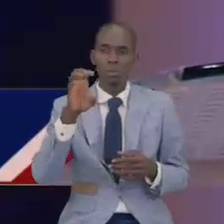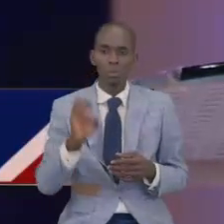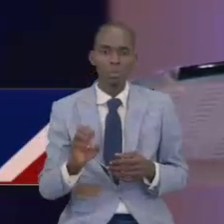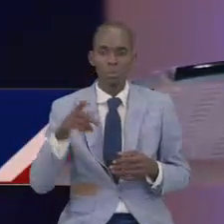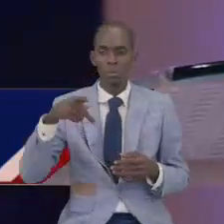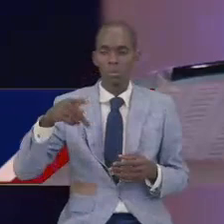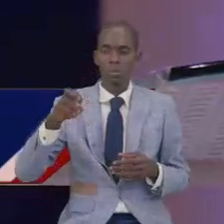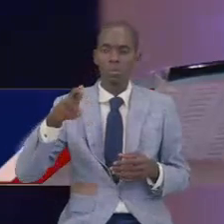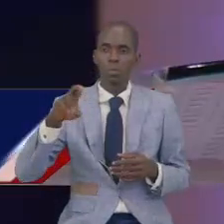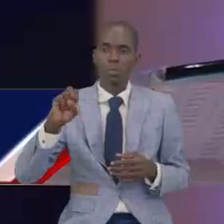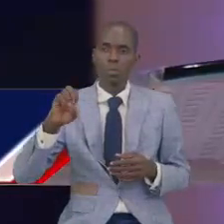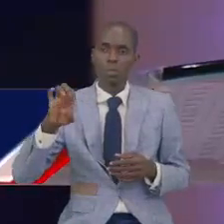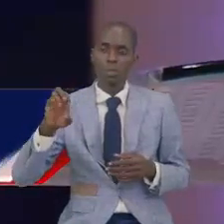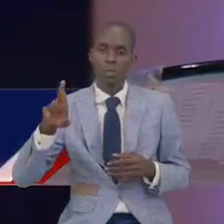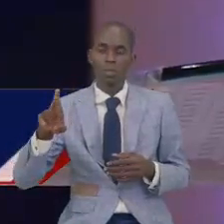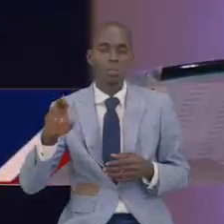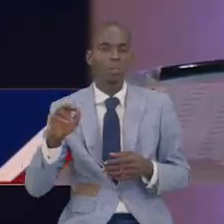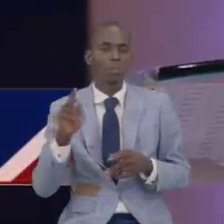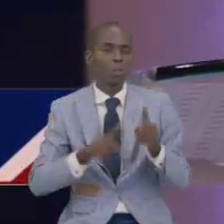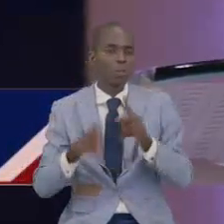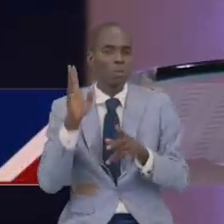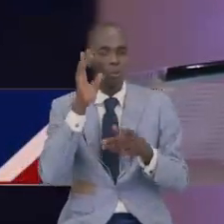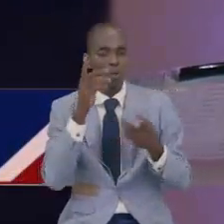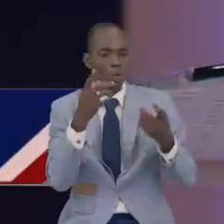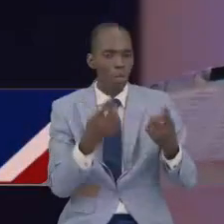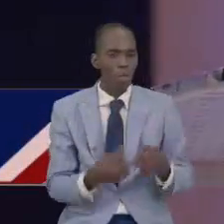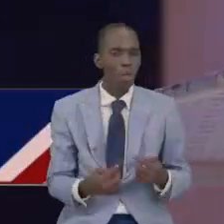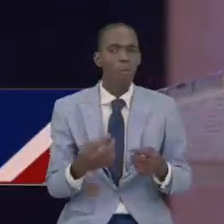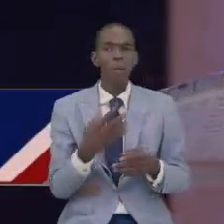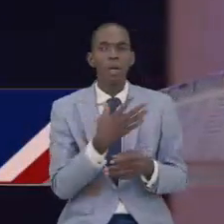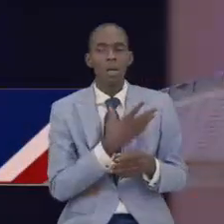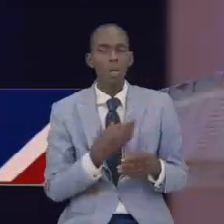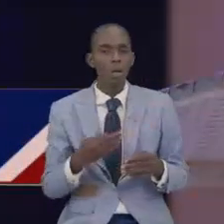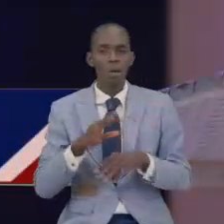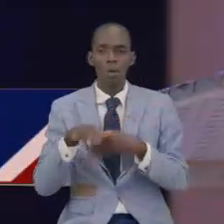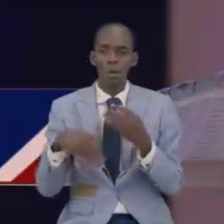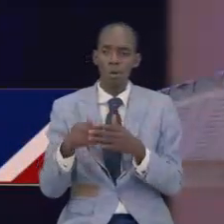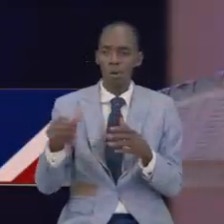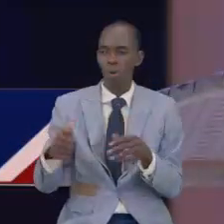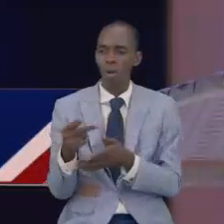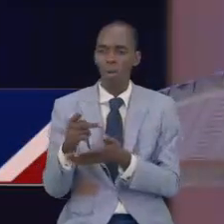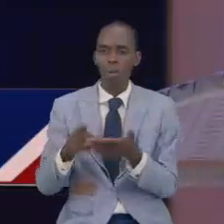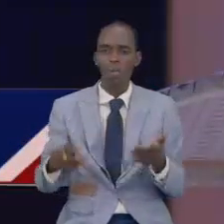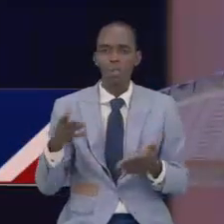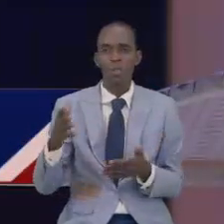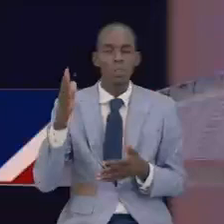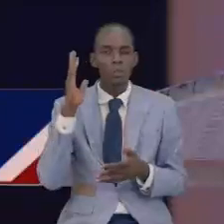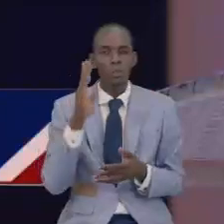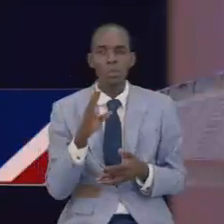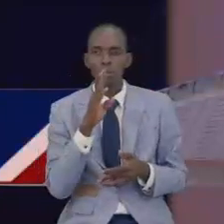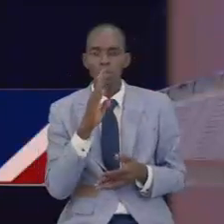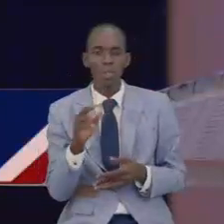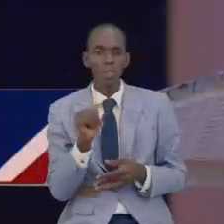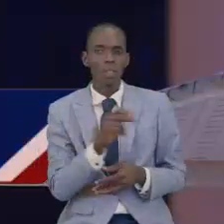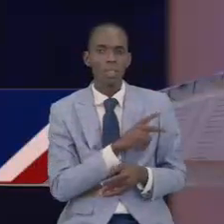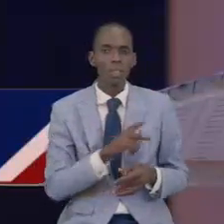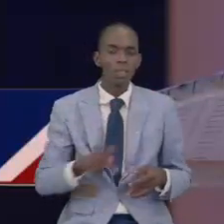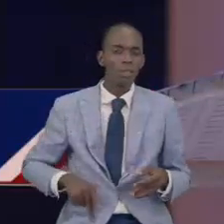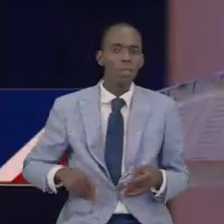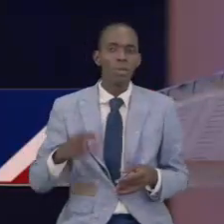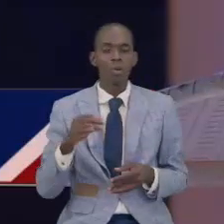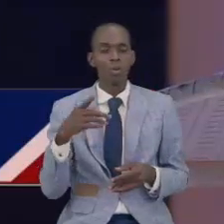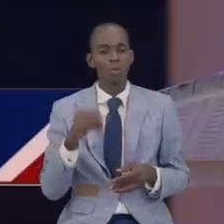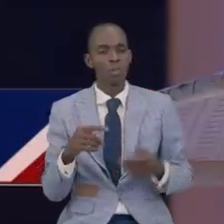arms of silver, and then the other part, they're the arm and they're the kingdom of the